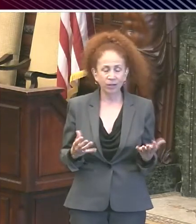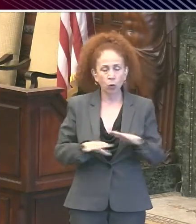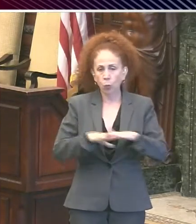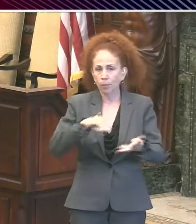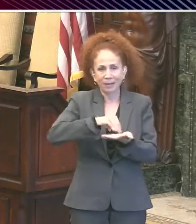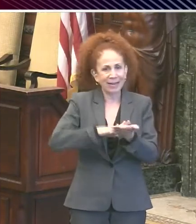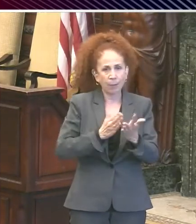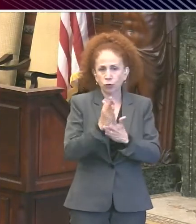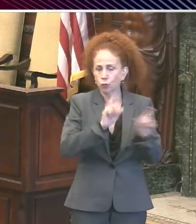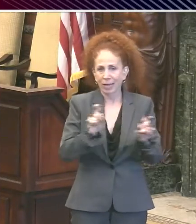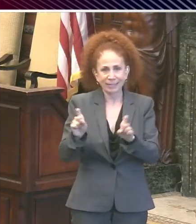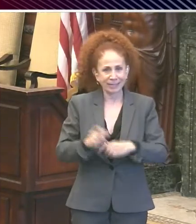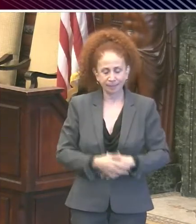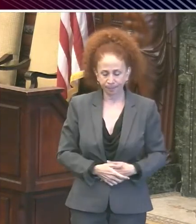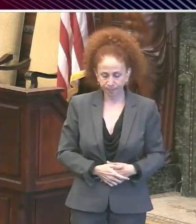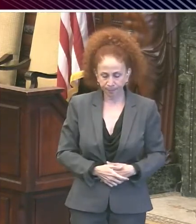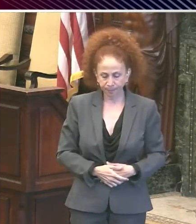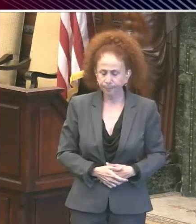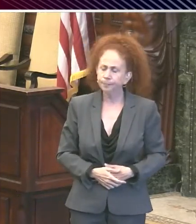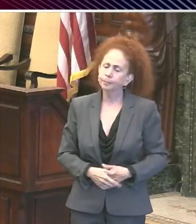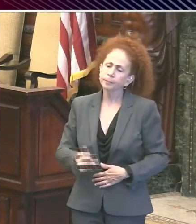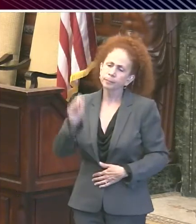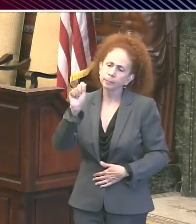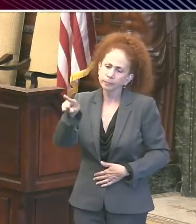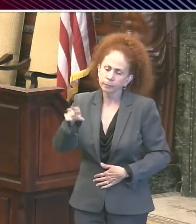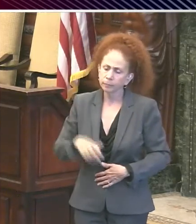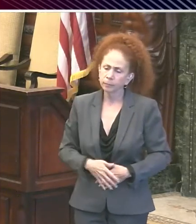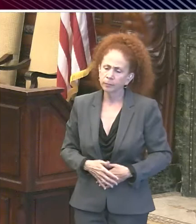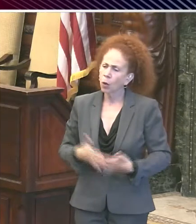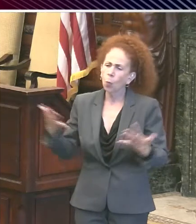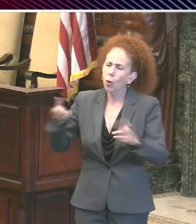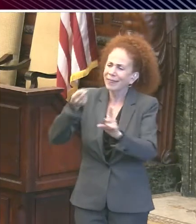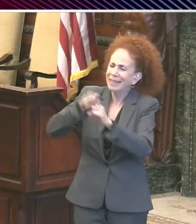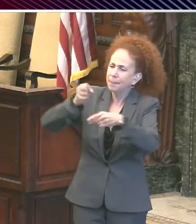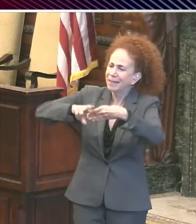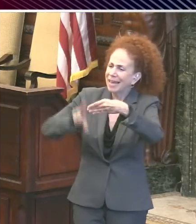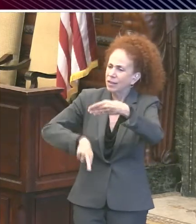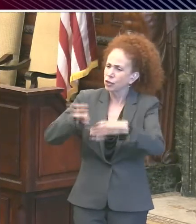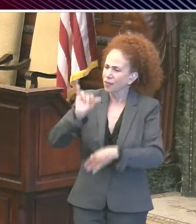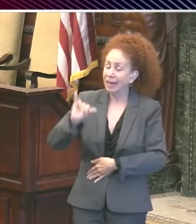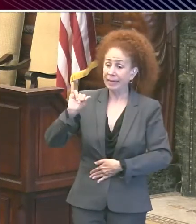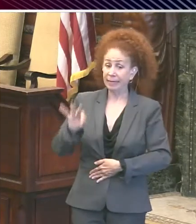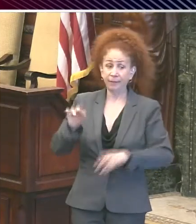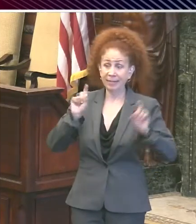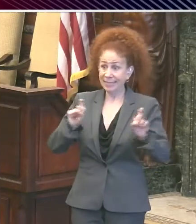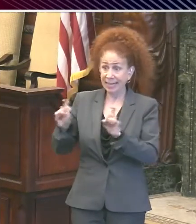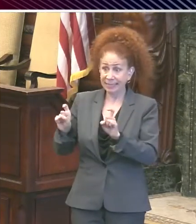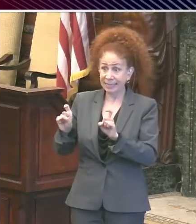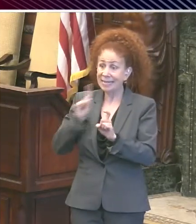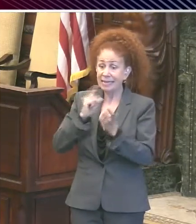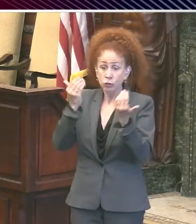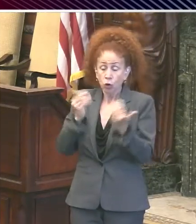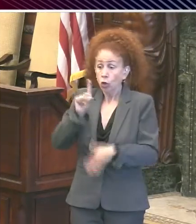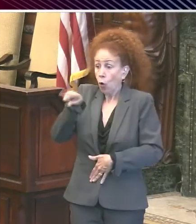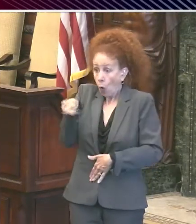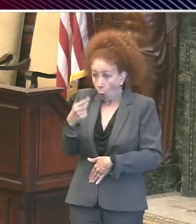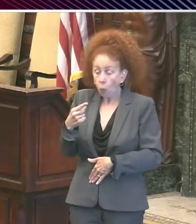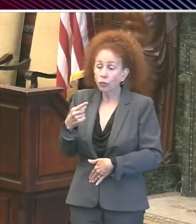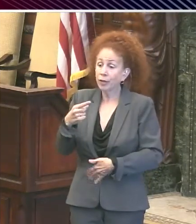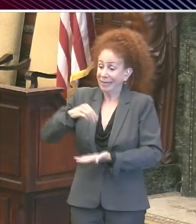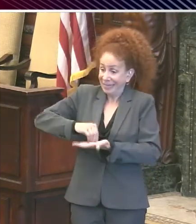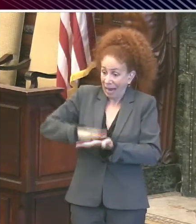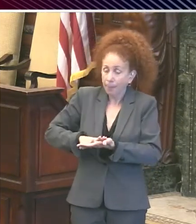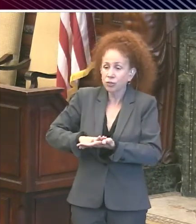testing. And can you talk a little bit about what the implications are if testing is currently only capturing